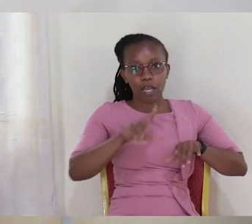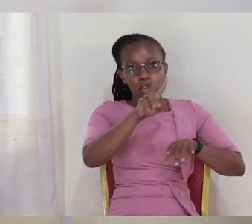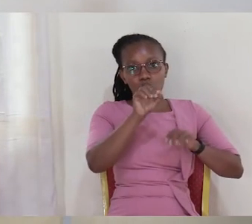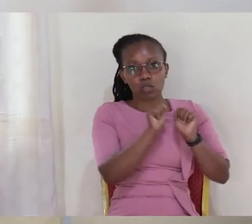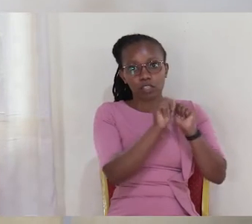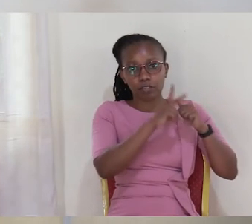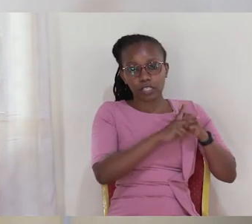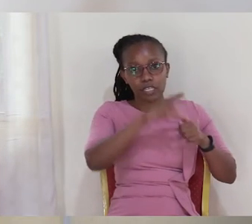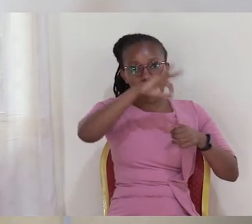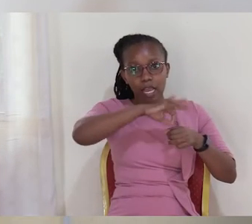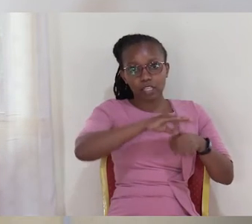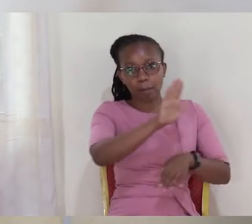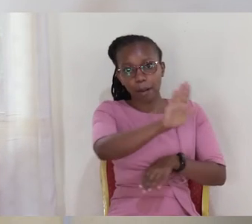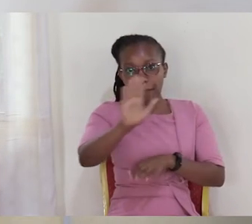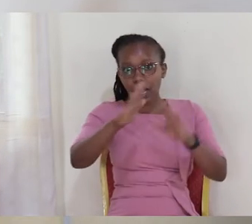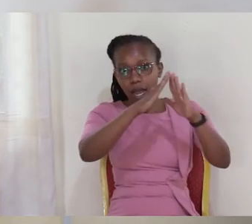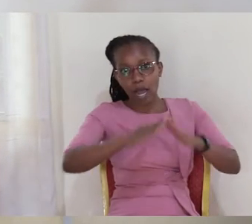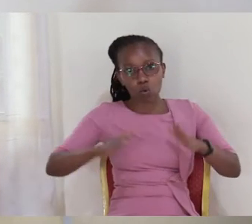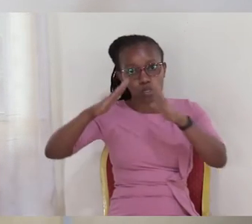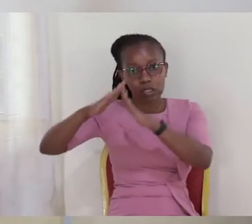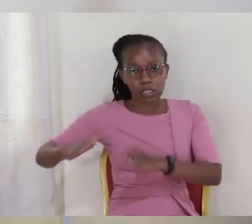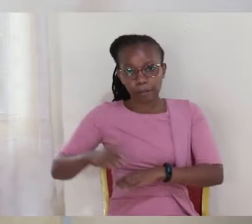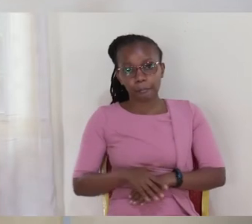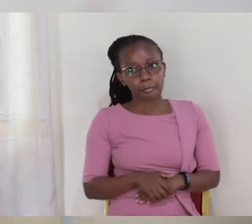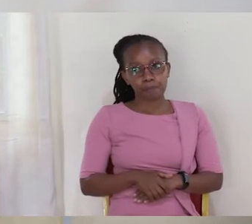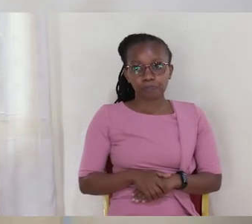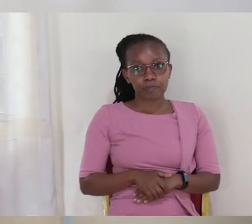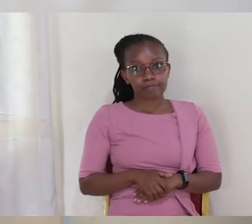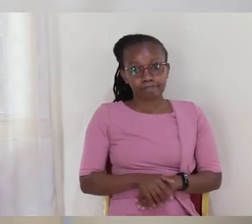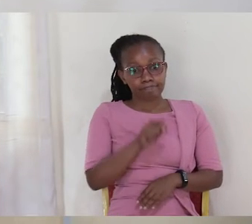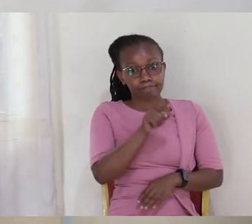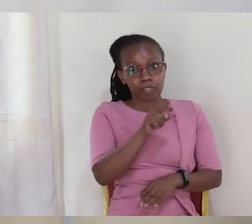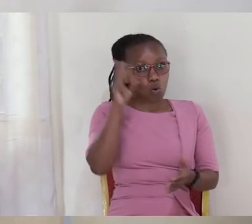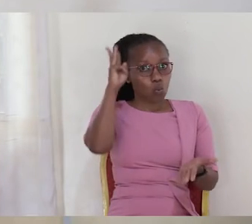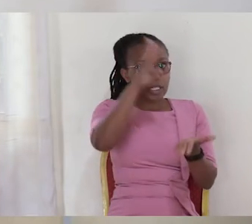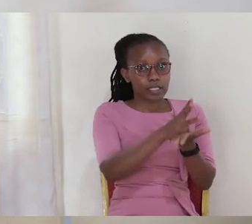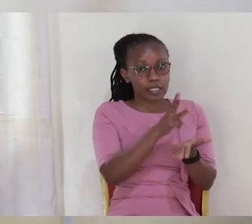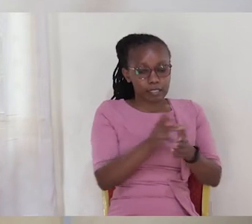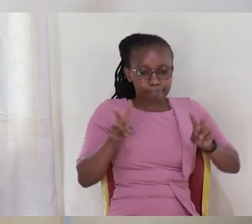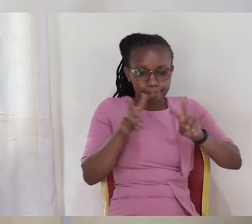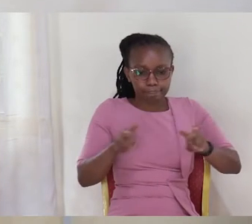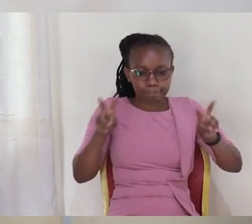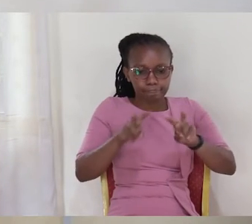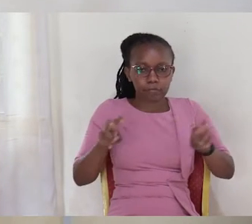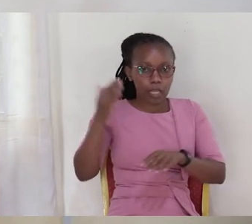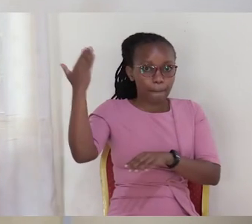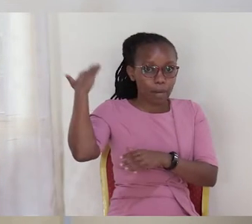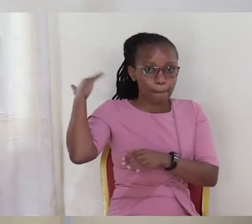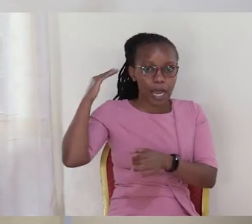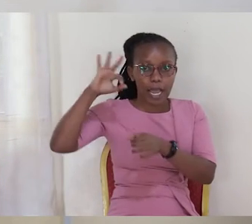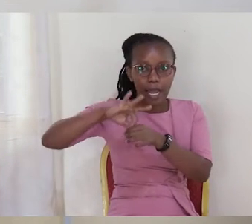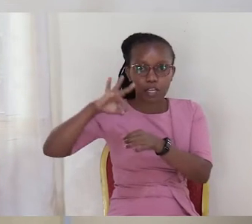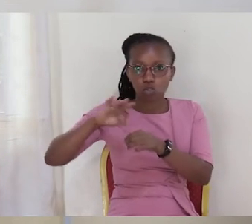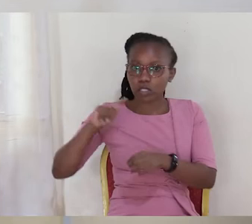2017 elections and their households. Those testimonies have been analyzed in the light of past elections in